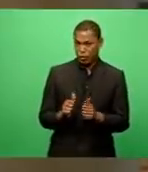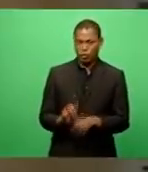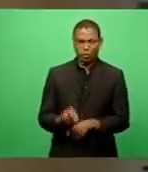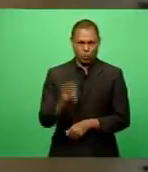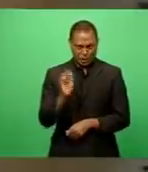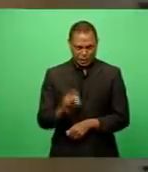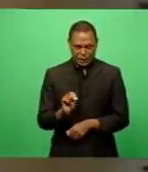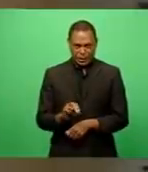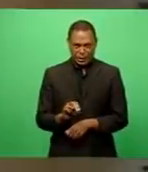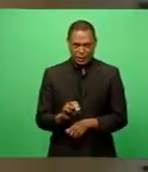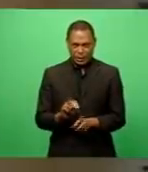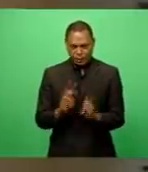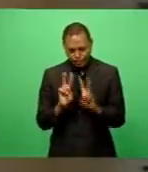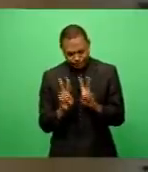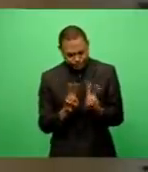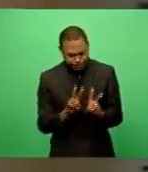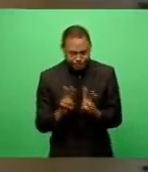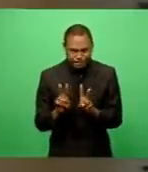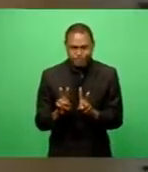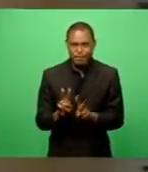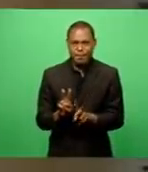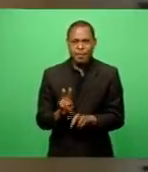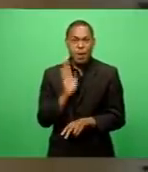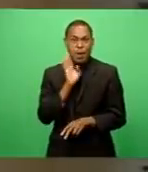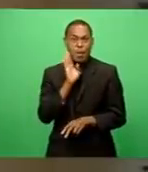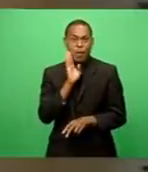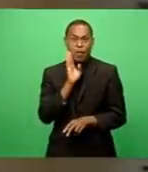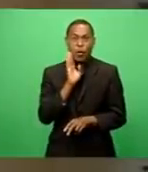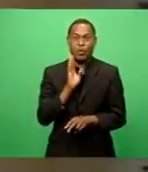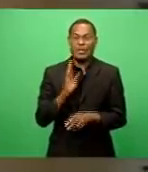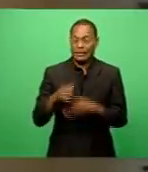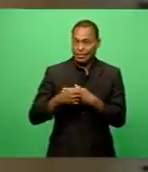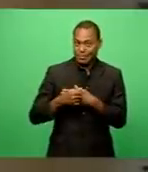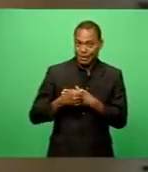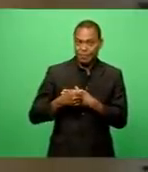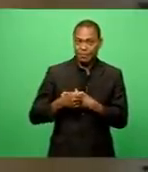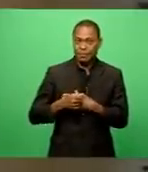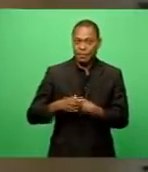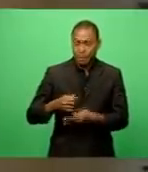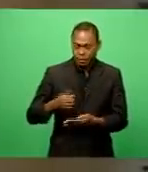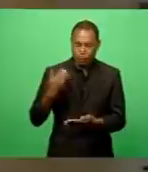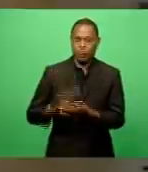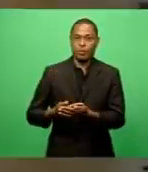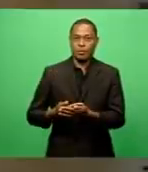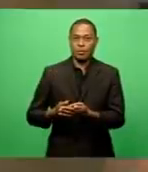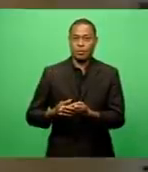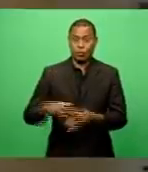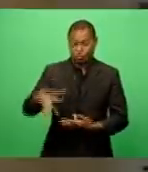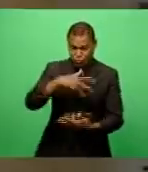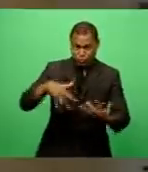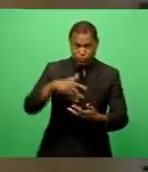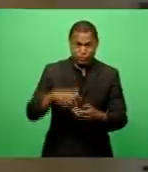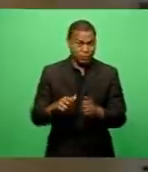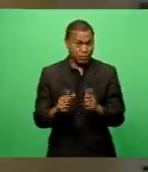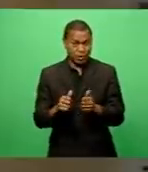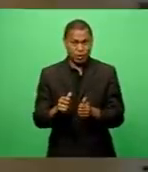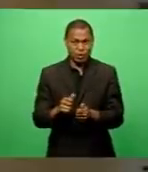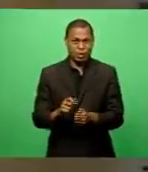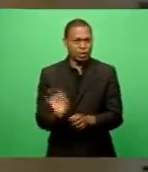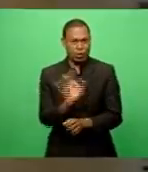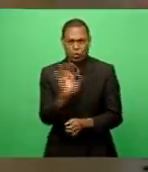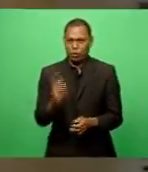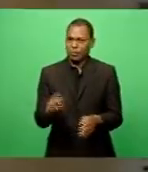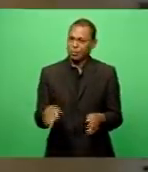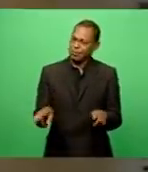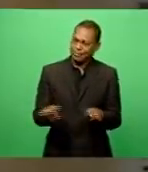to make sure it's safe before we switch it on. So it's not like, the power goes off and once the cyclone goes past, we turn on the switch and generators.